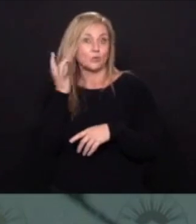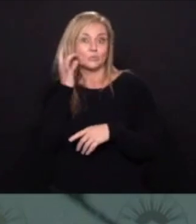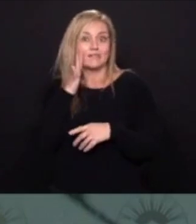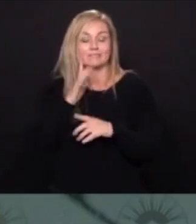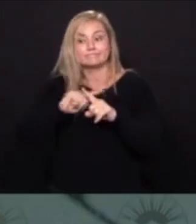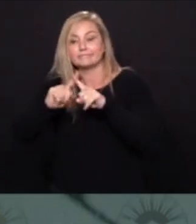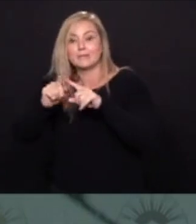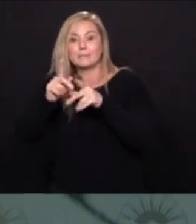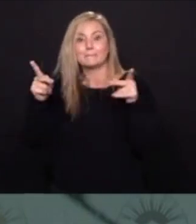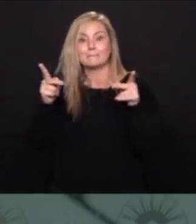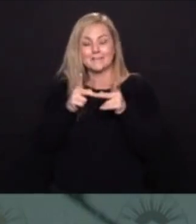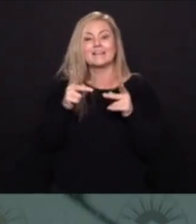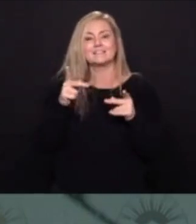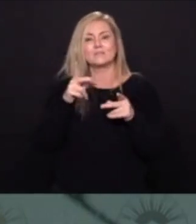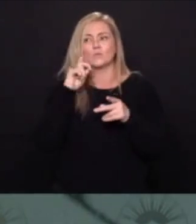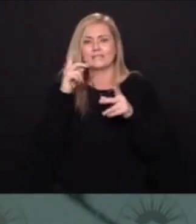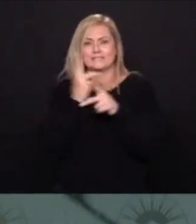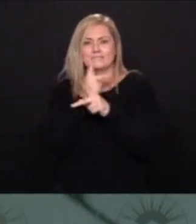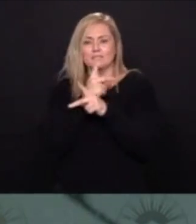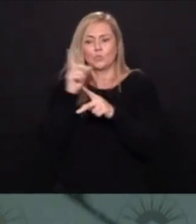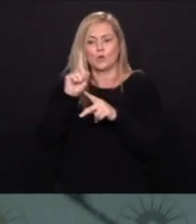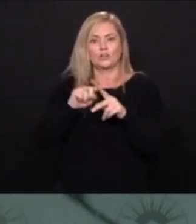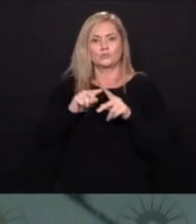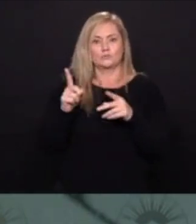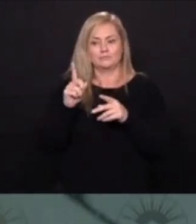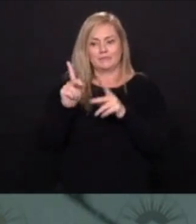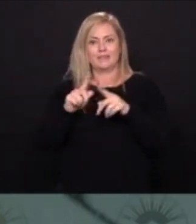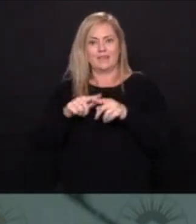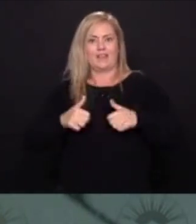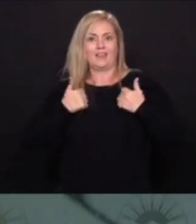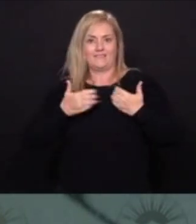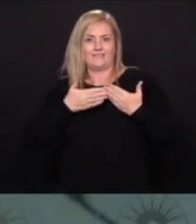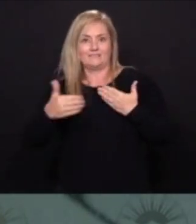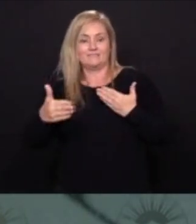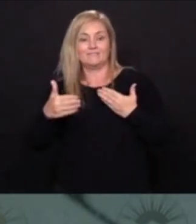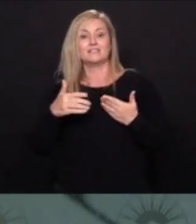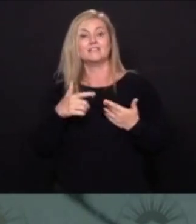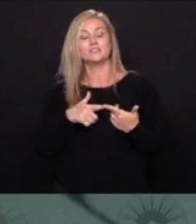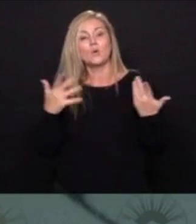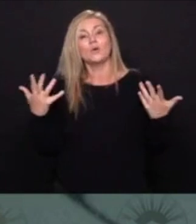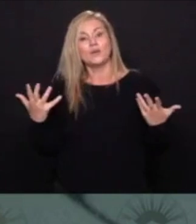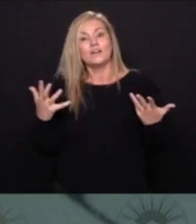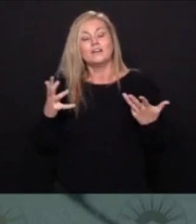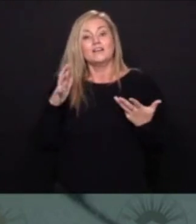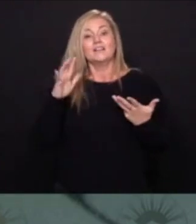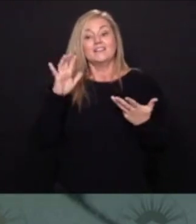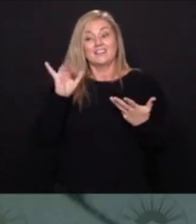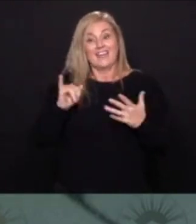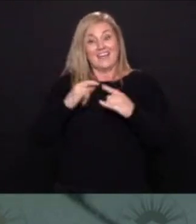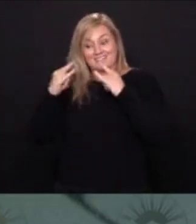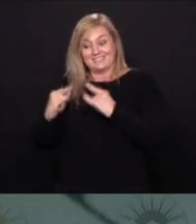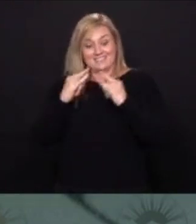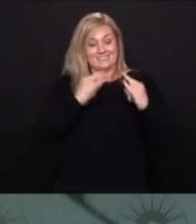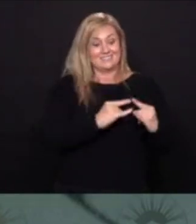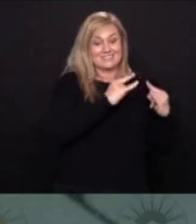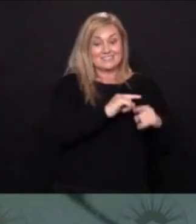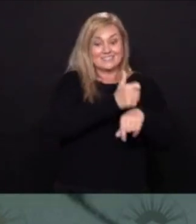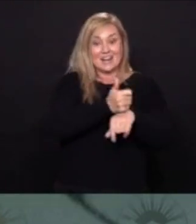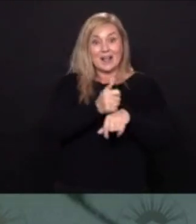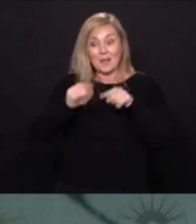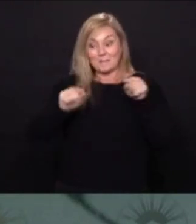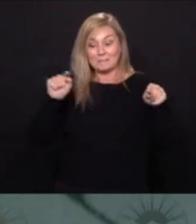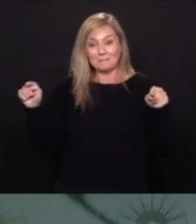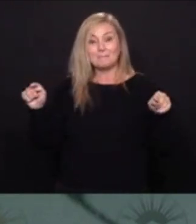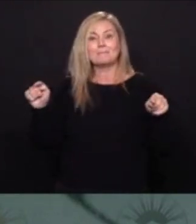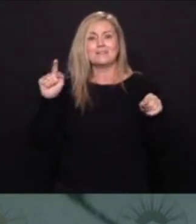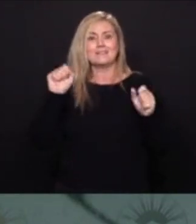supports that will be made available. These encampments present an elevated risk of an outbreak of COVID-19 in these